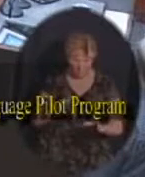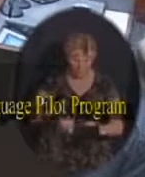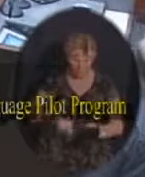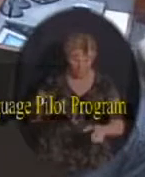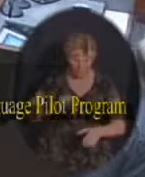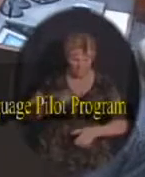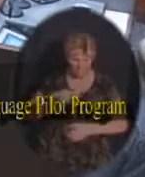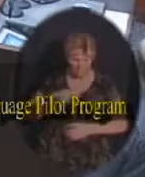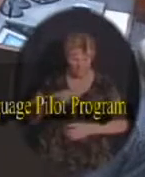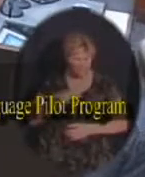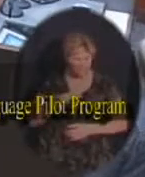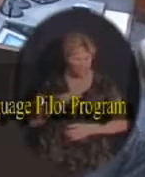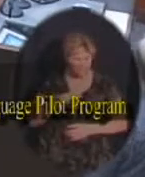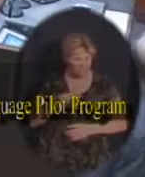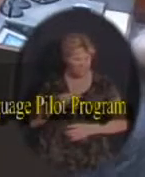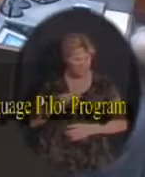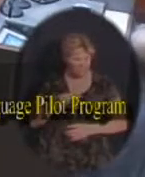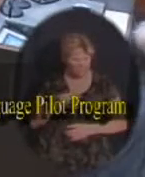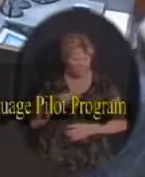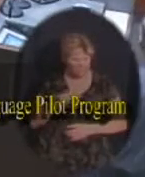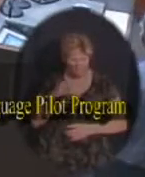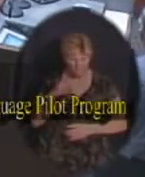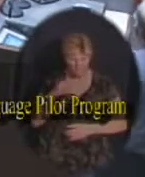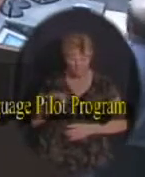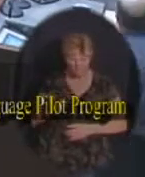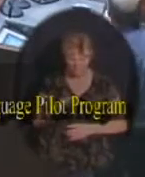are they intending to continue the voluntary program?